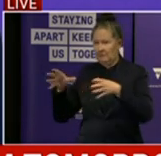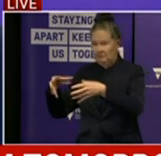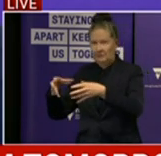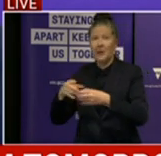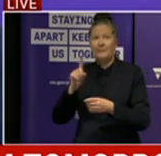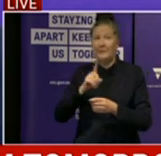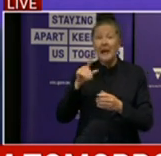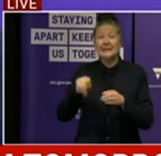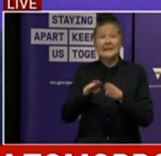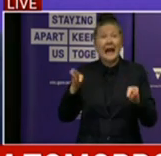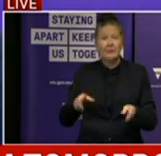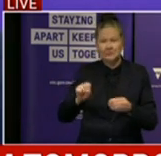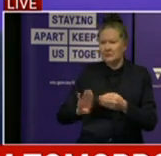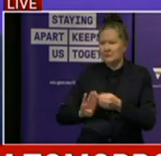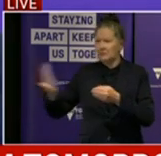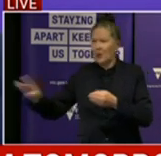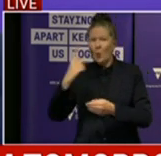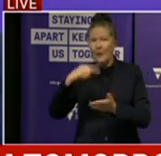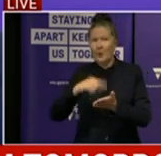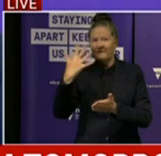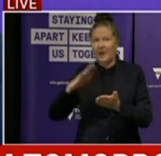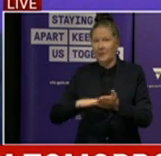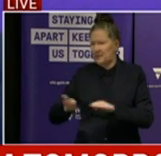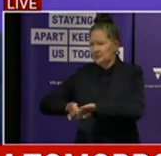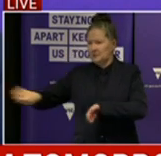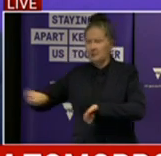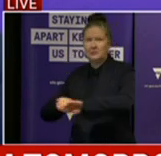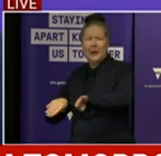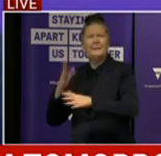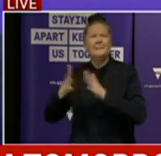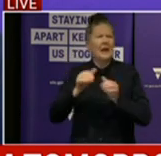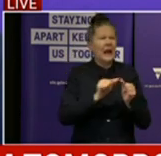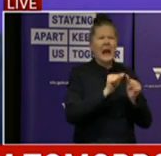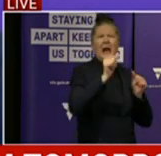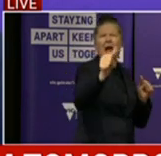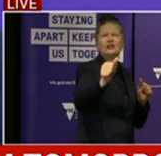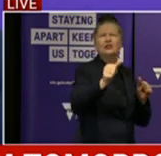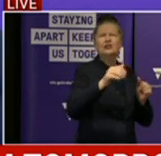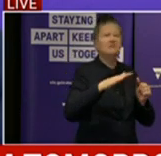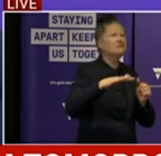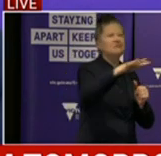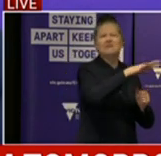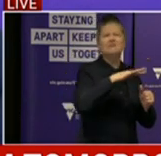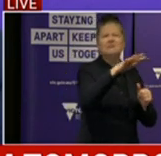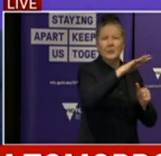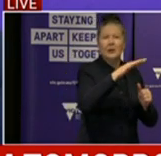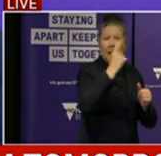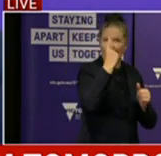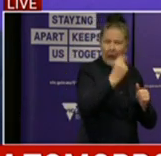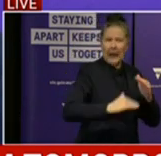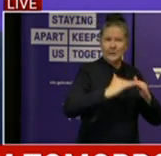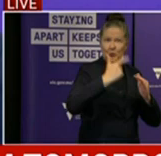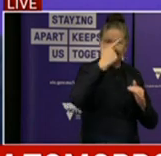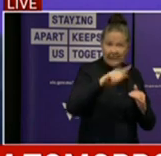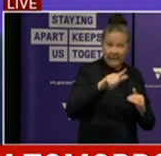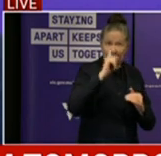metres apart. So for many venues, larger venues, they will be able to have up to 70 people seated at